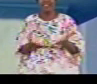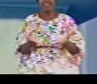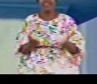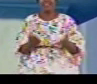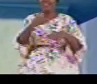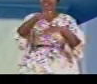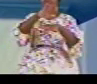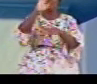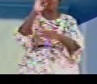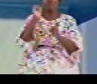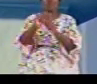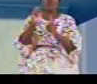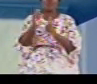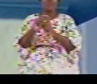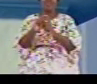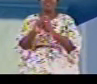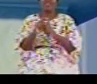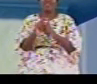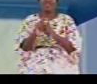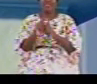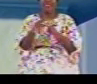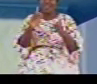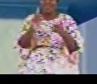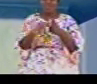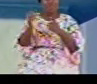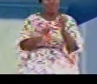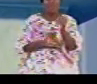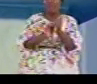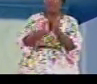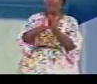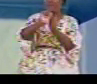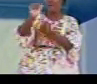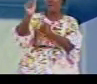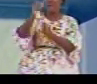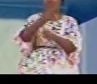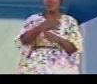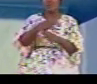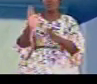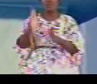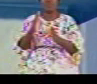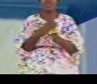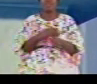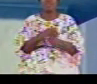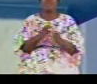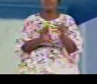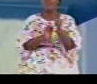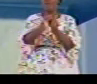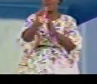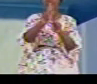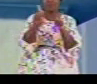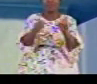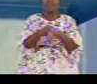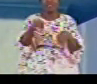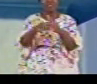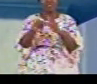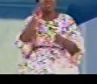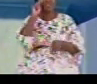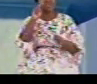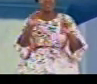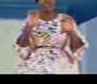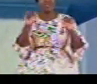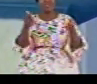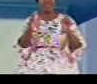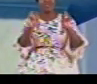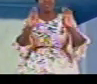your word to a faraway state in Nigeria and recreate that